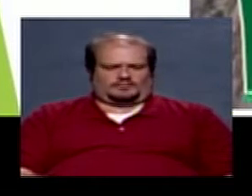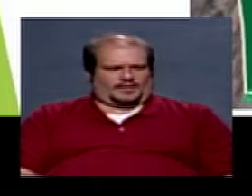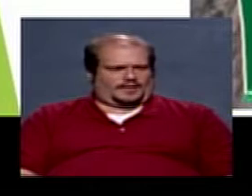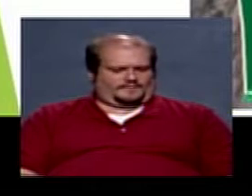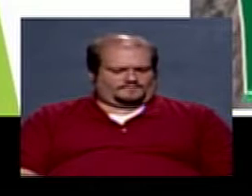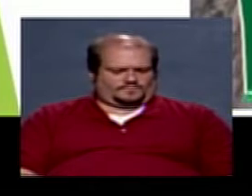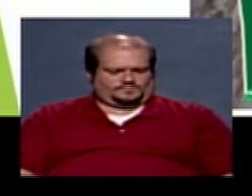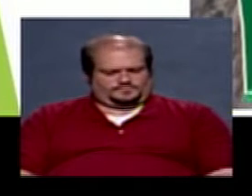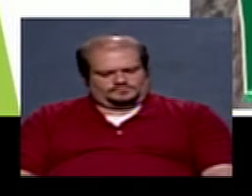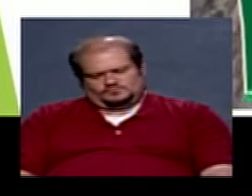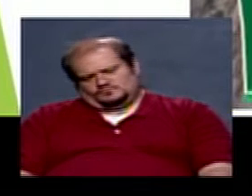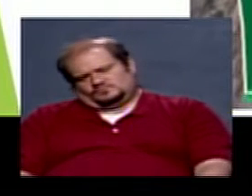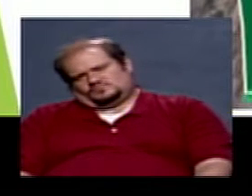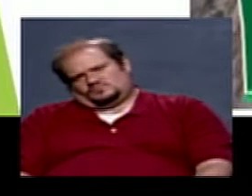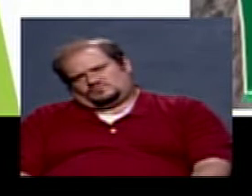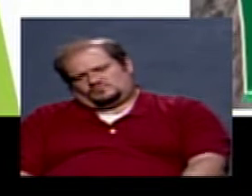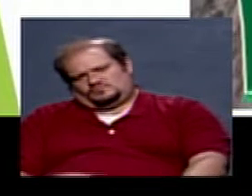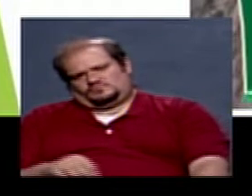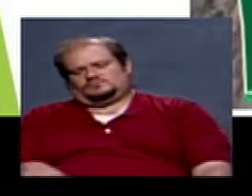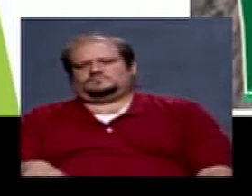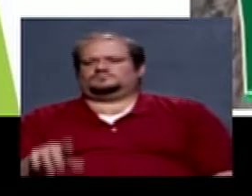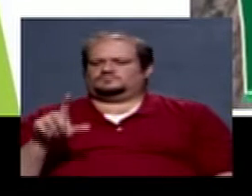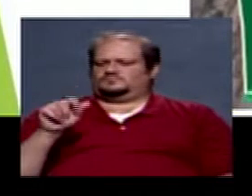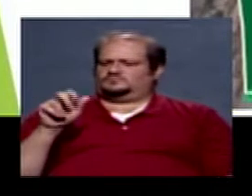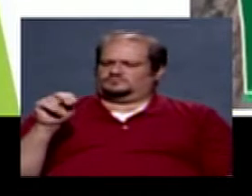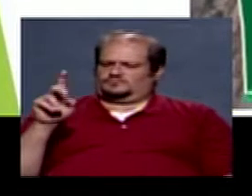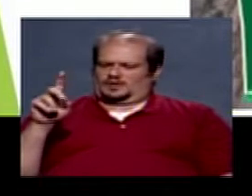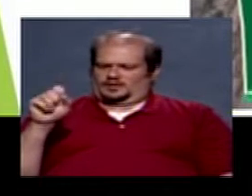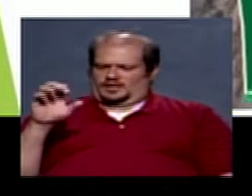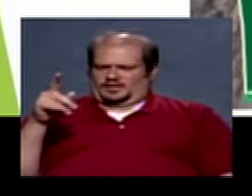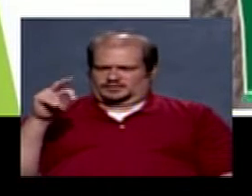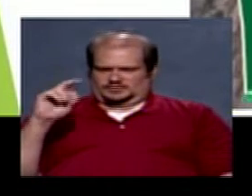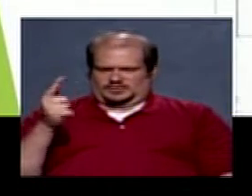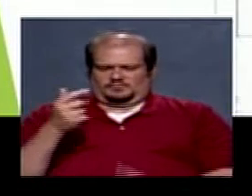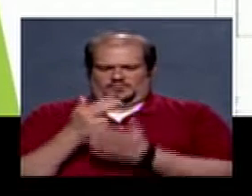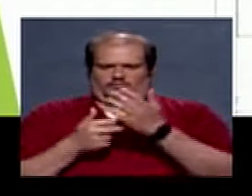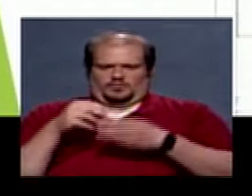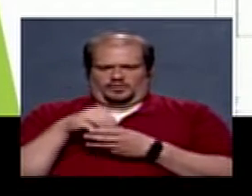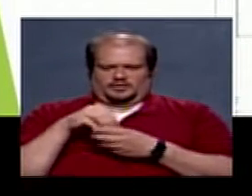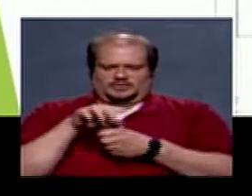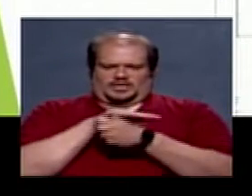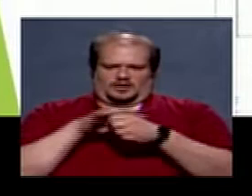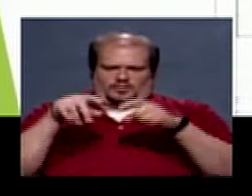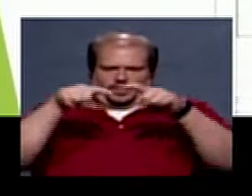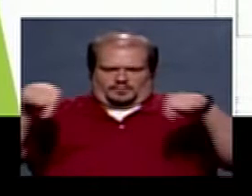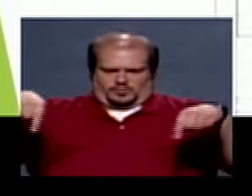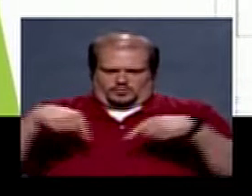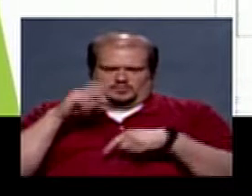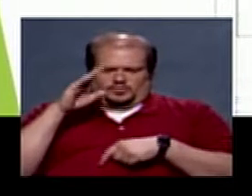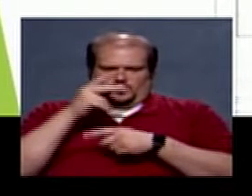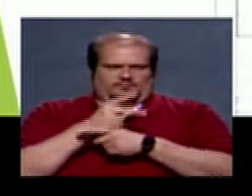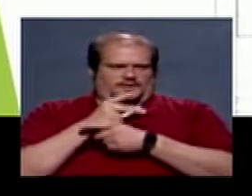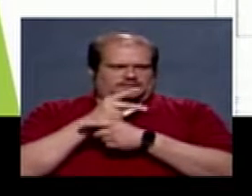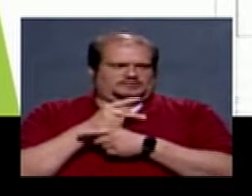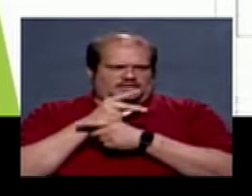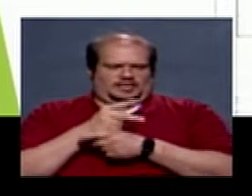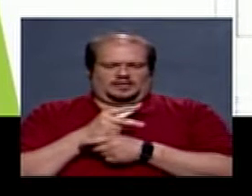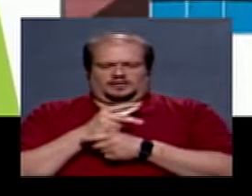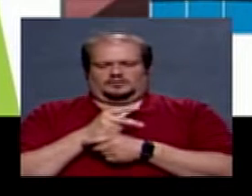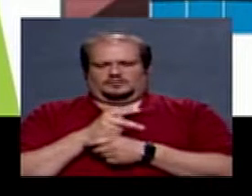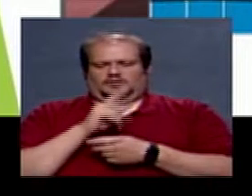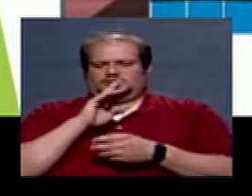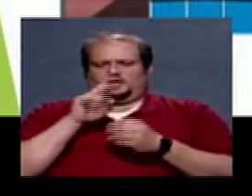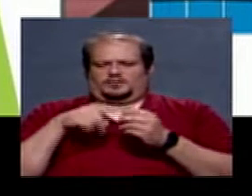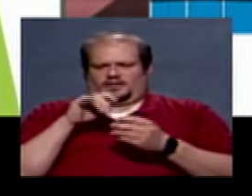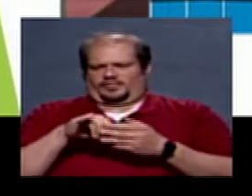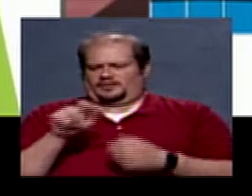Of course, landscaping, both within and around the perimeter, will be maintained. I'll let Dana talk about